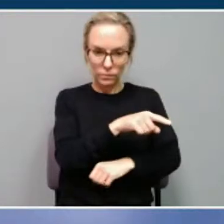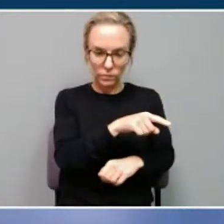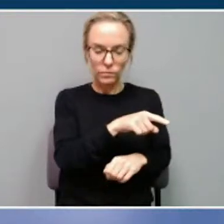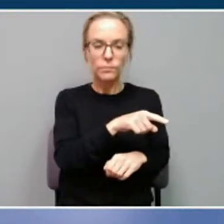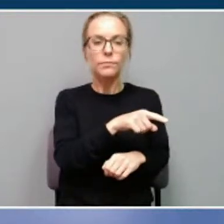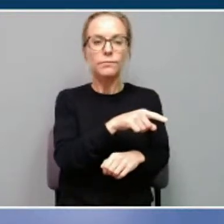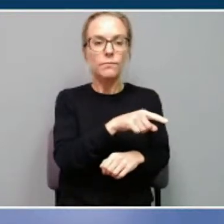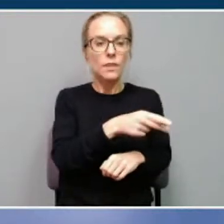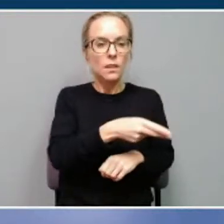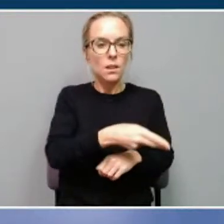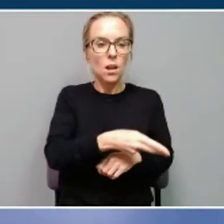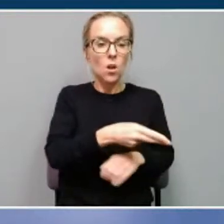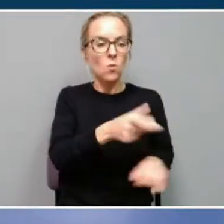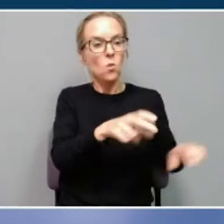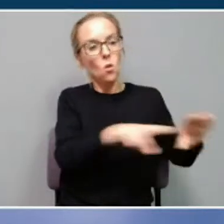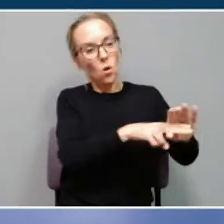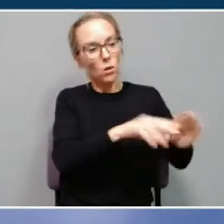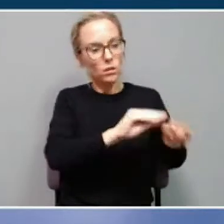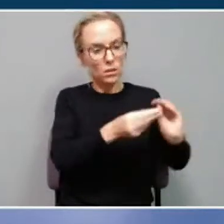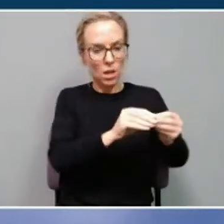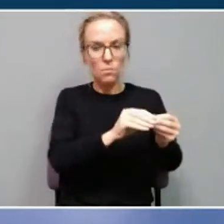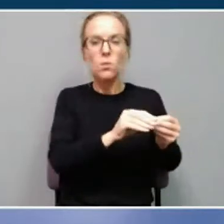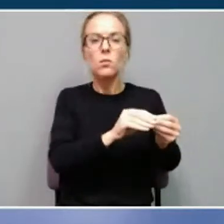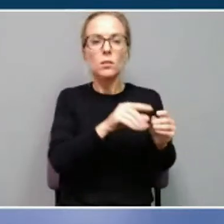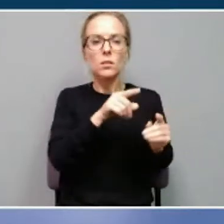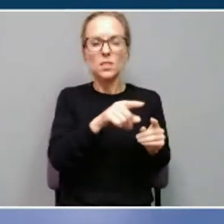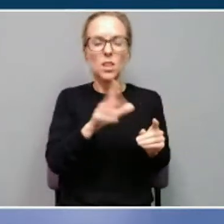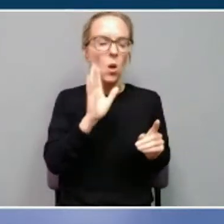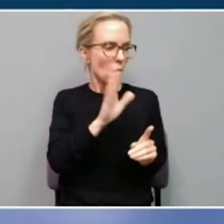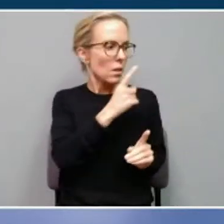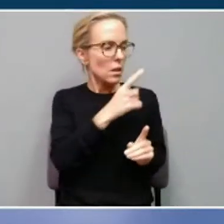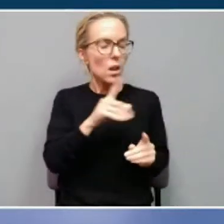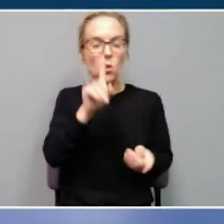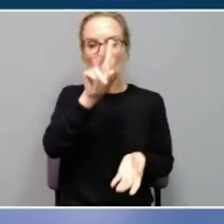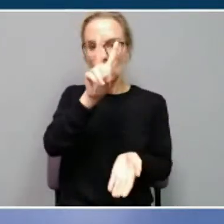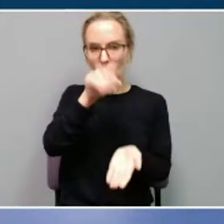high, 2,000. I'll get to that in a minute.